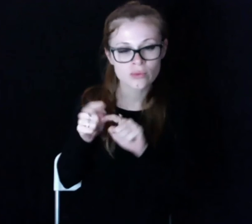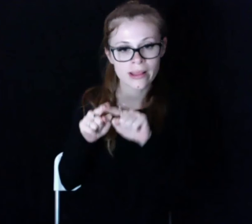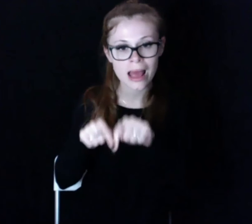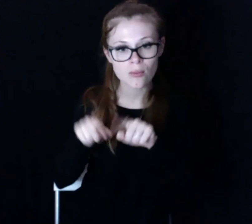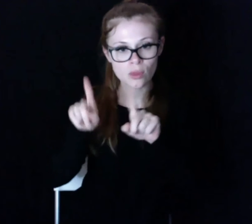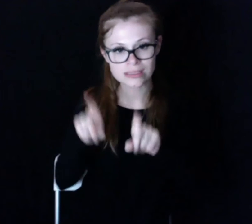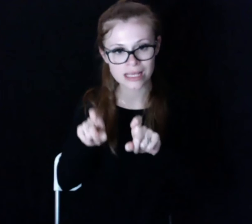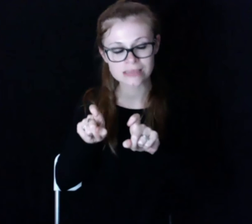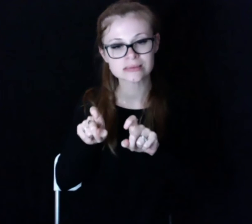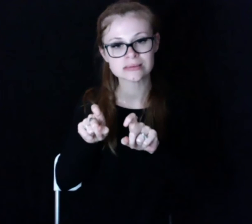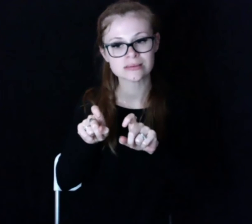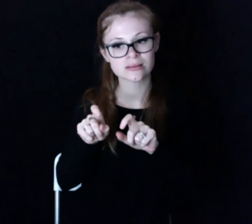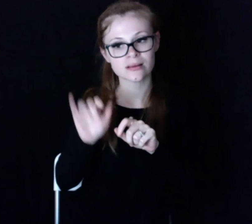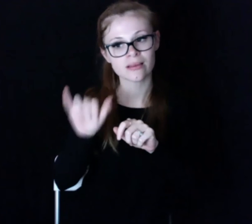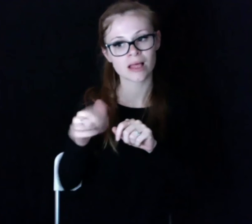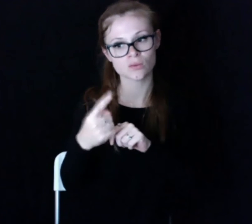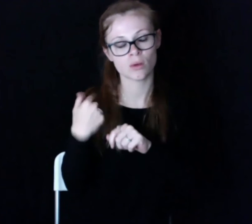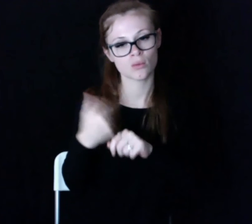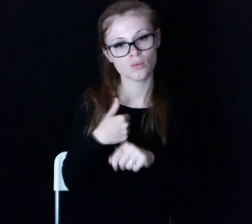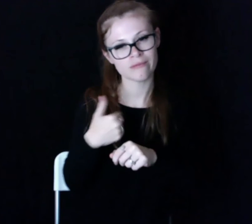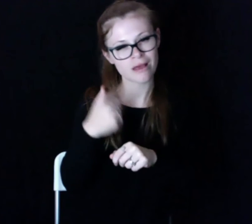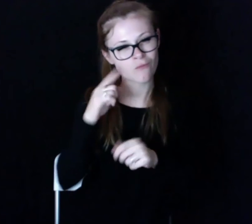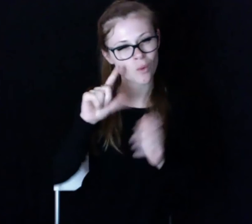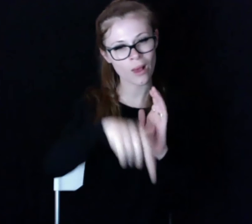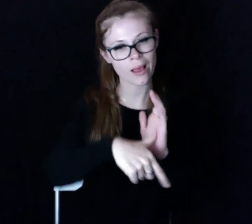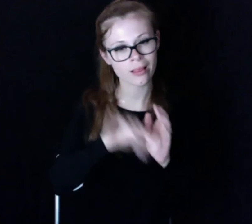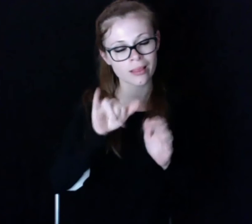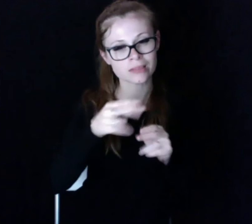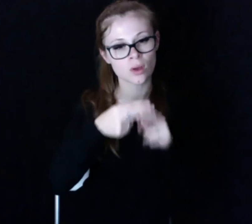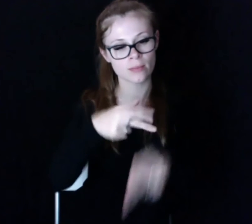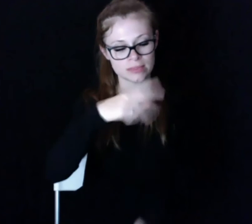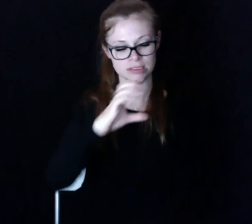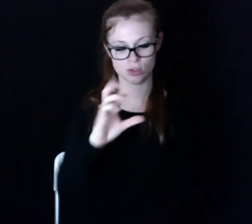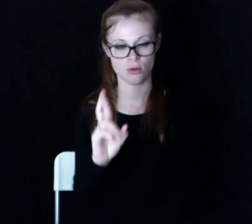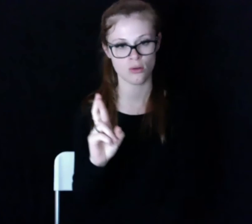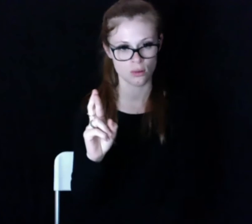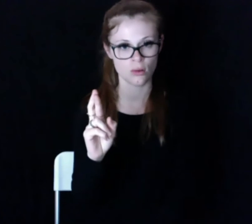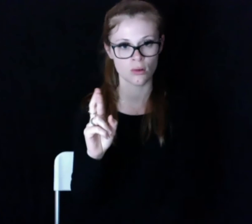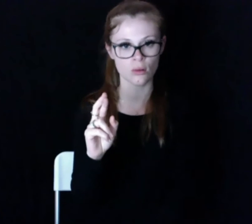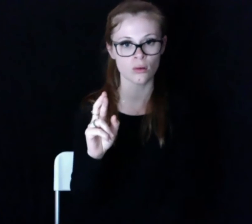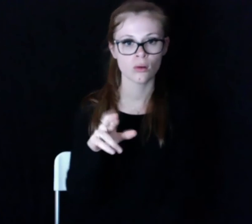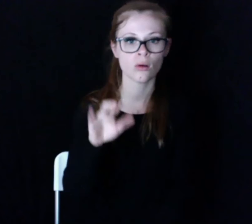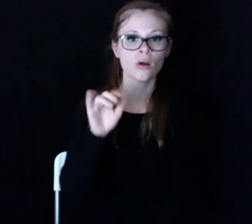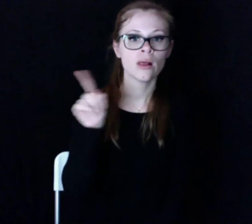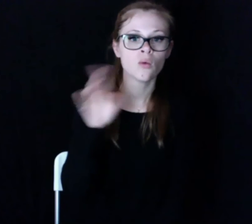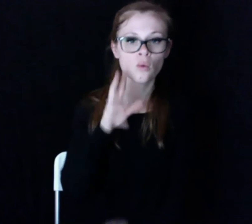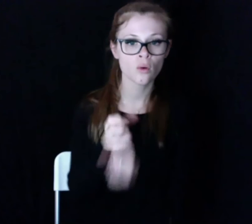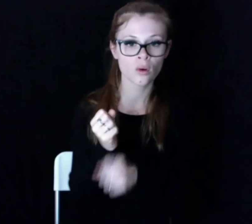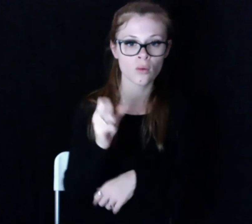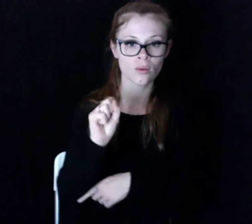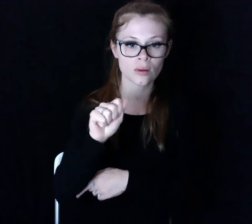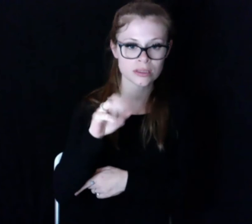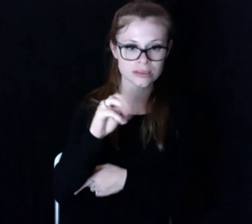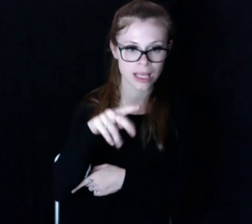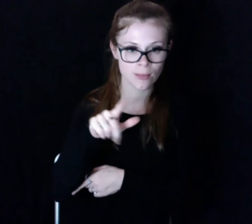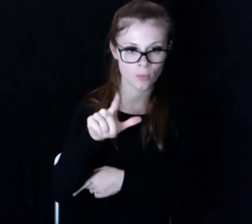a technology that we've had for a while, which is called PCR, where they get a sample. And what